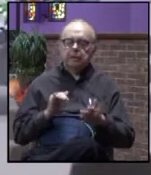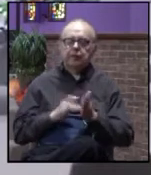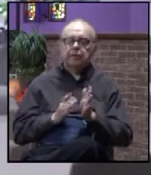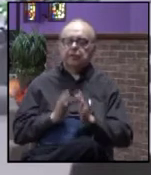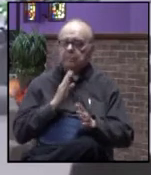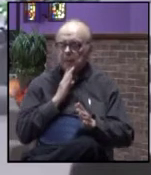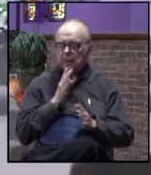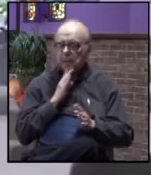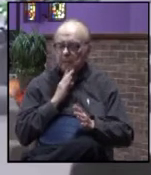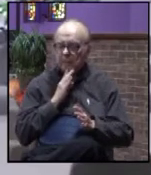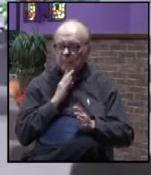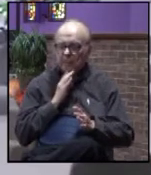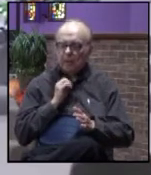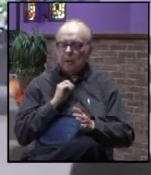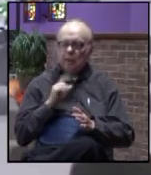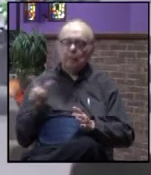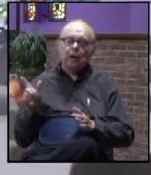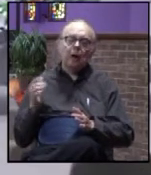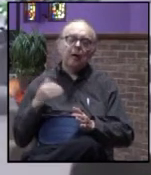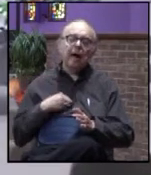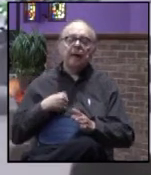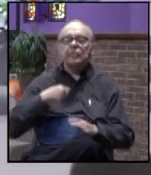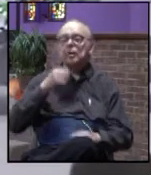about is we all have God.